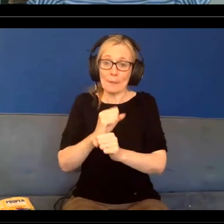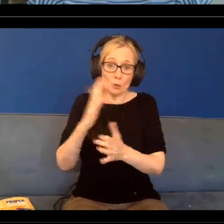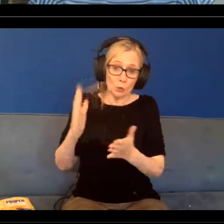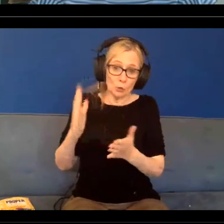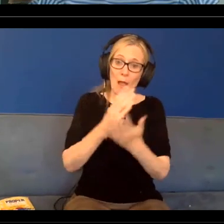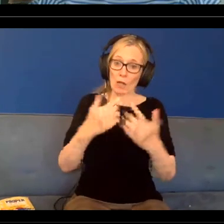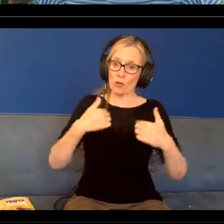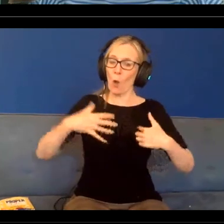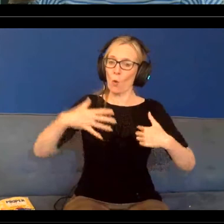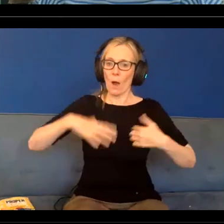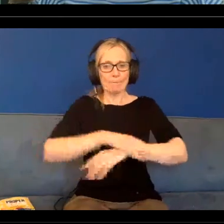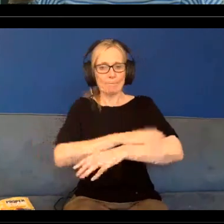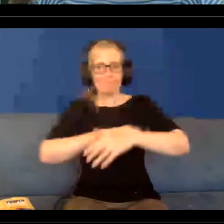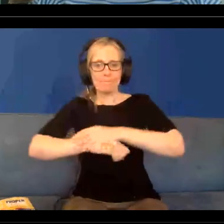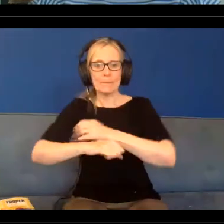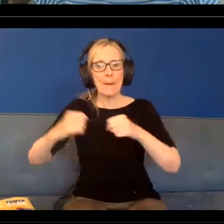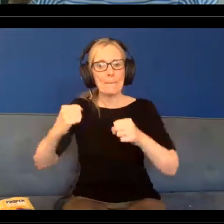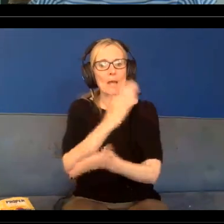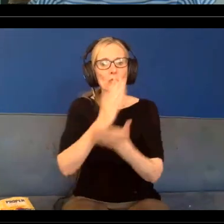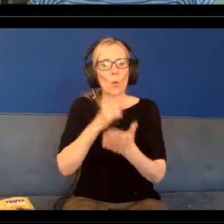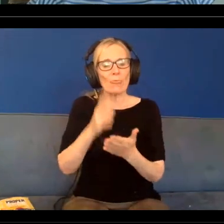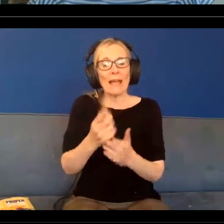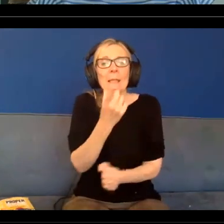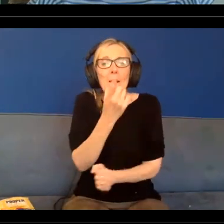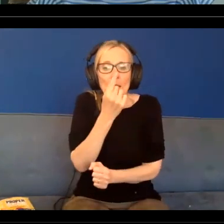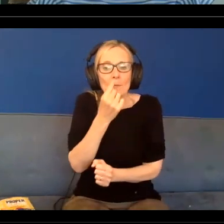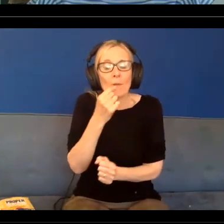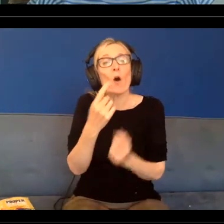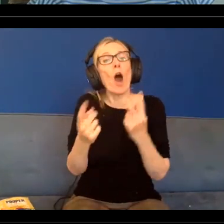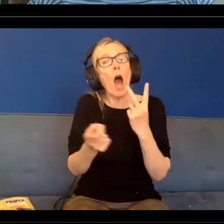for those who are differently able.